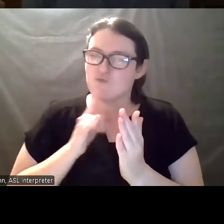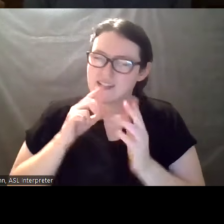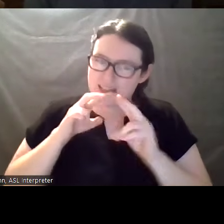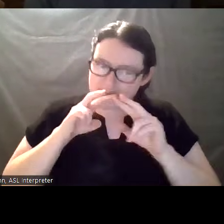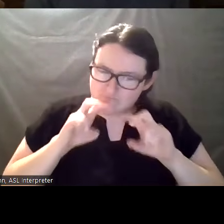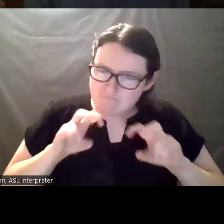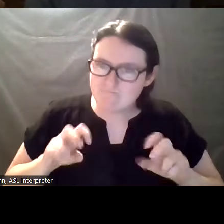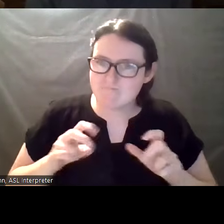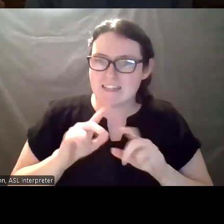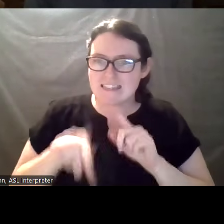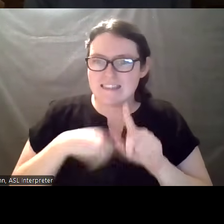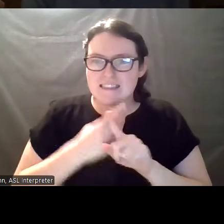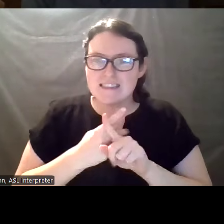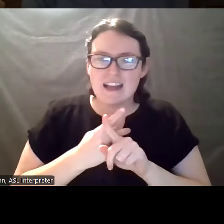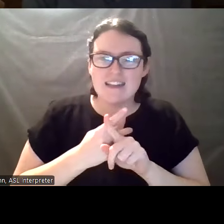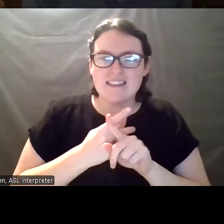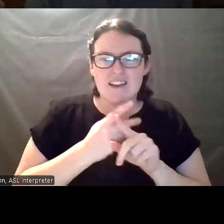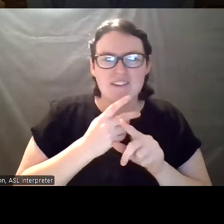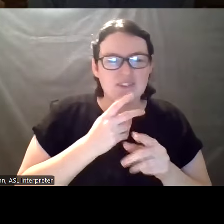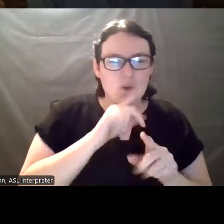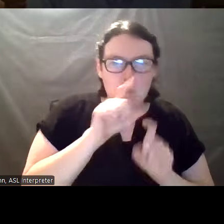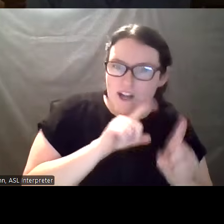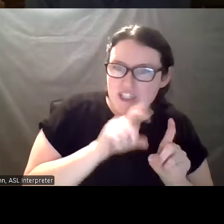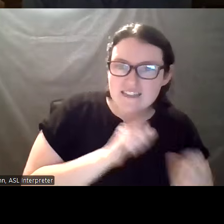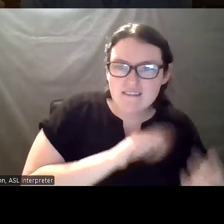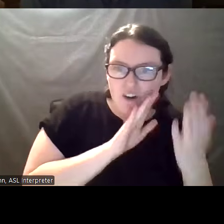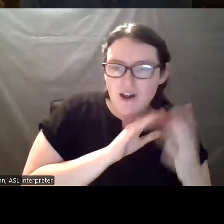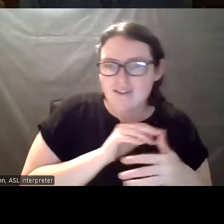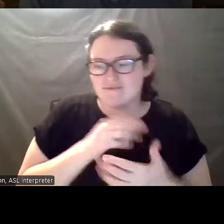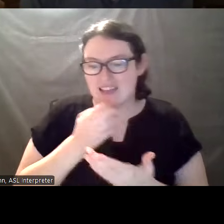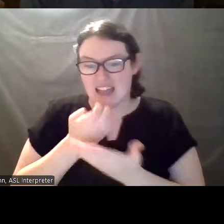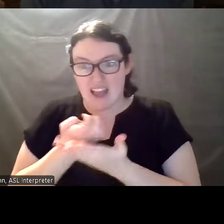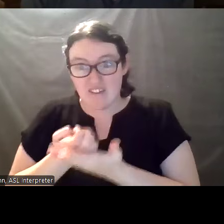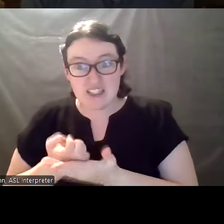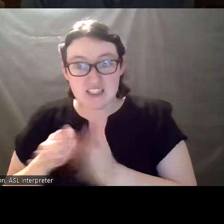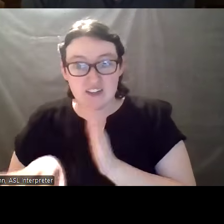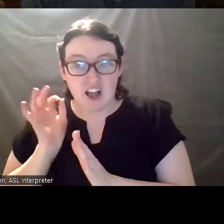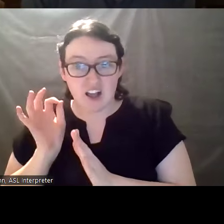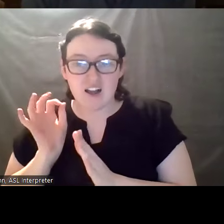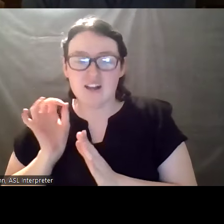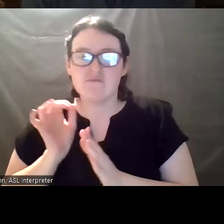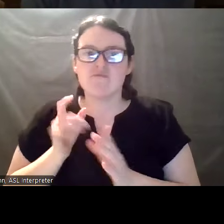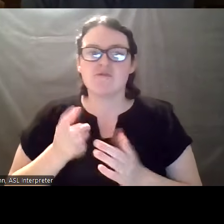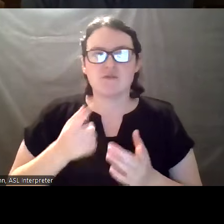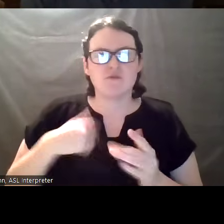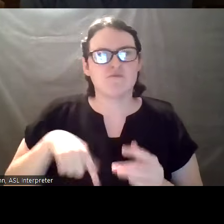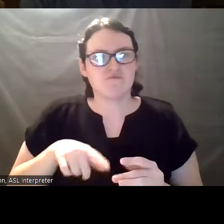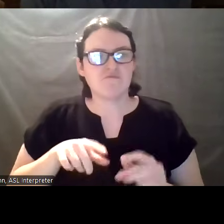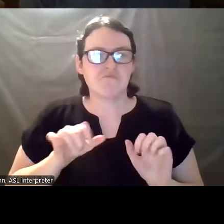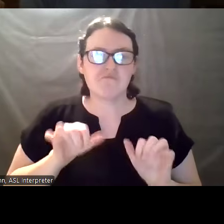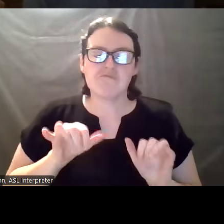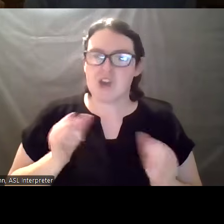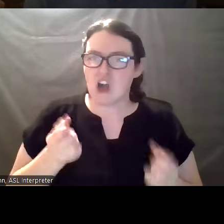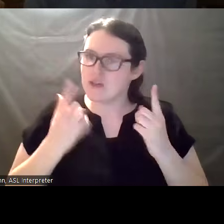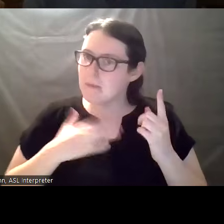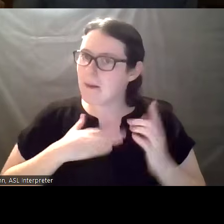kinds of the kinds of questions I address, the kinds of evidence available, and really just give you a sense of what the book is like. And